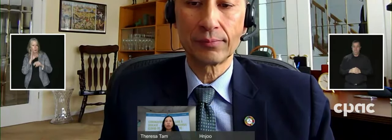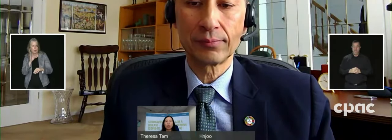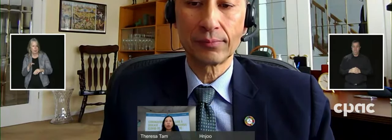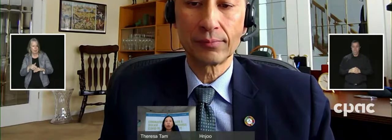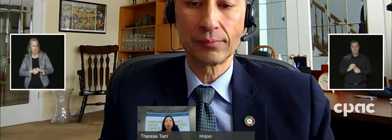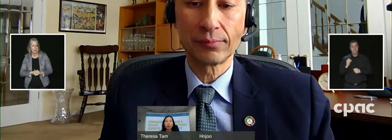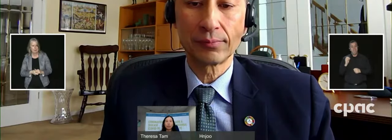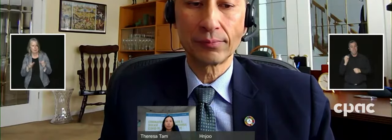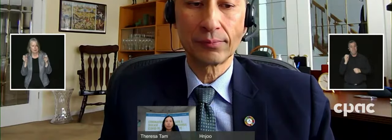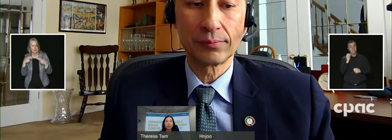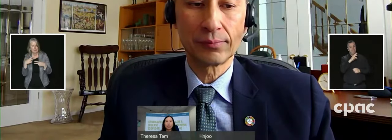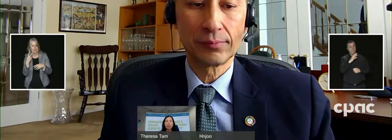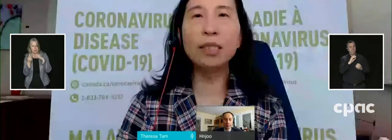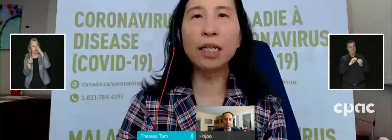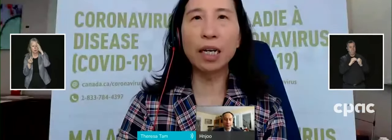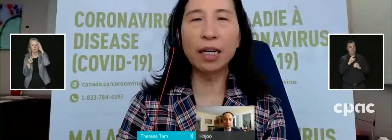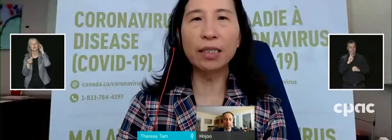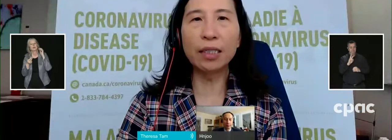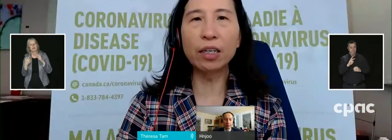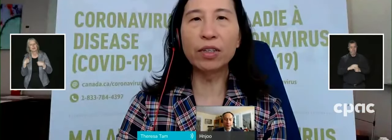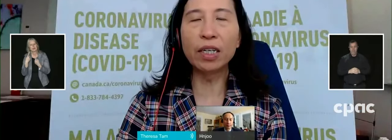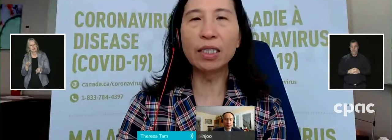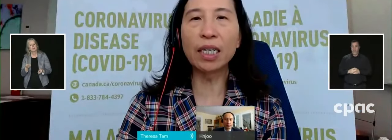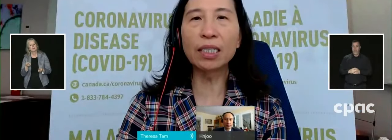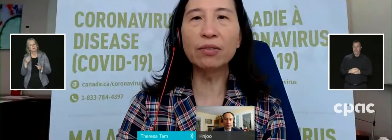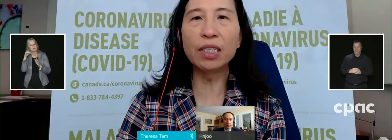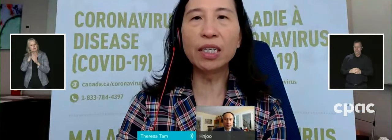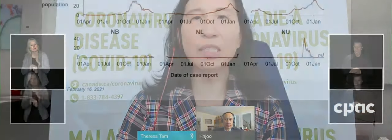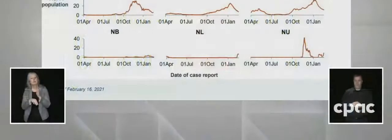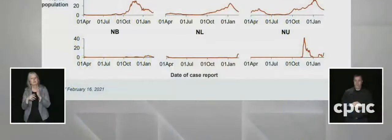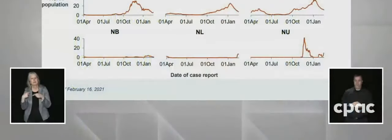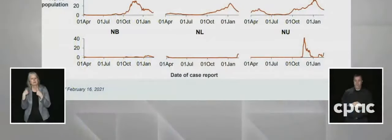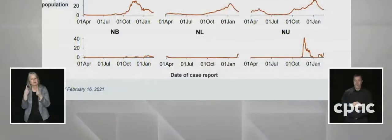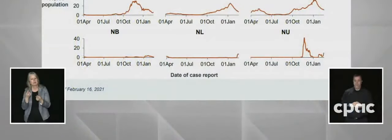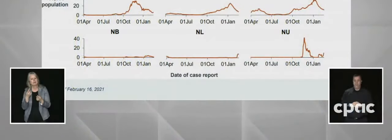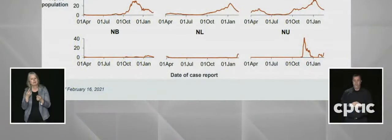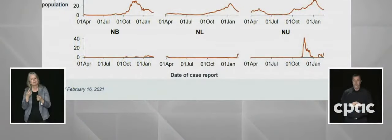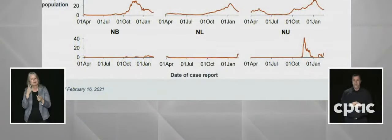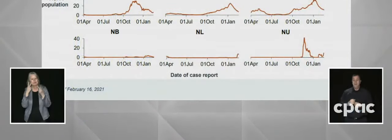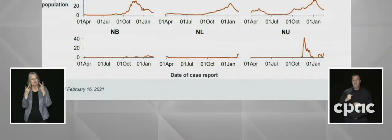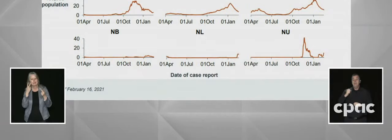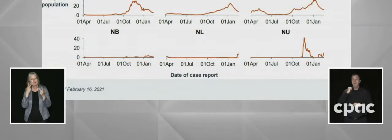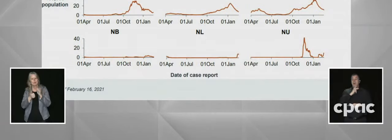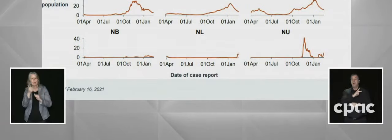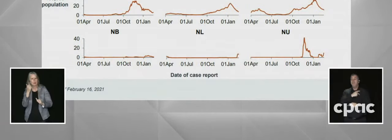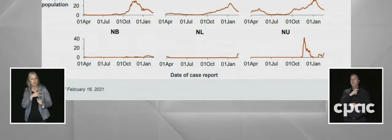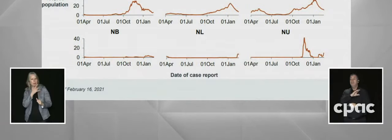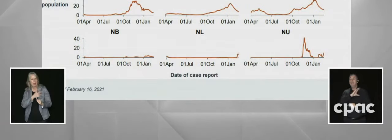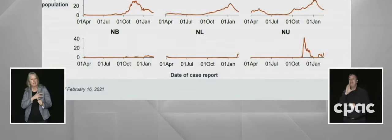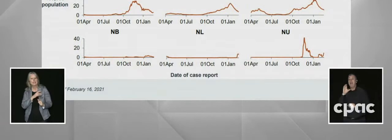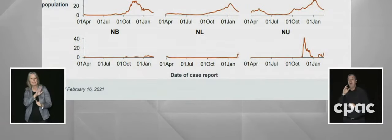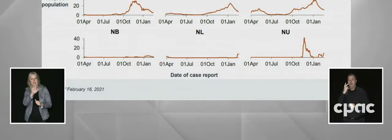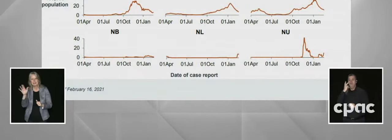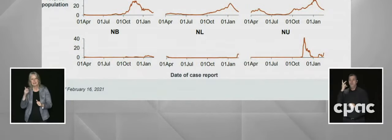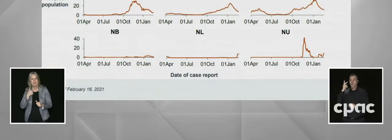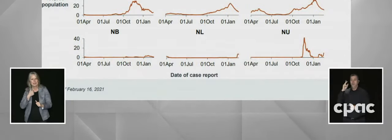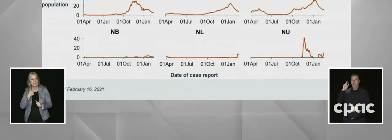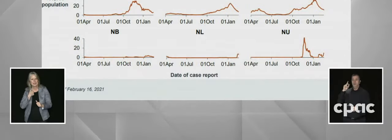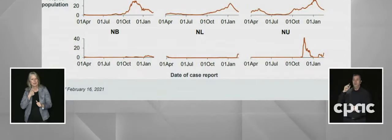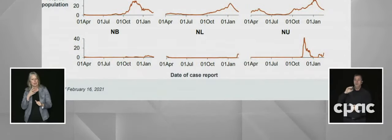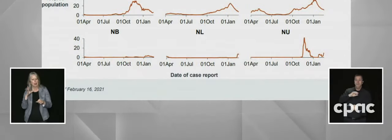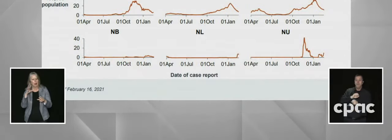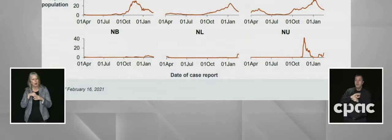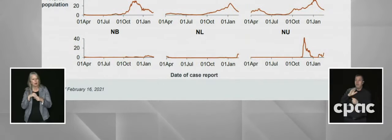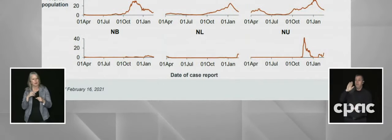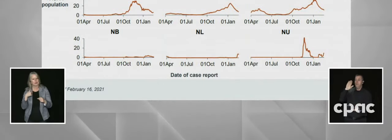Slide 2. Ongoing steady declines in COVID-19 activity has been seen in most provinces in Canada, including the most populous